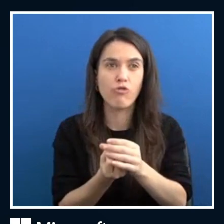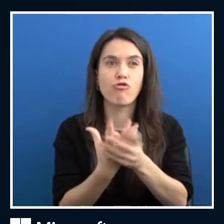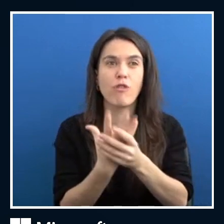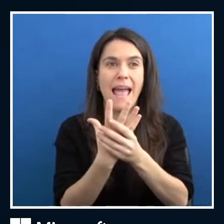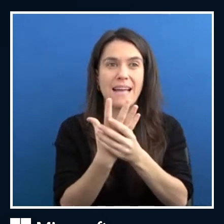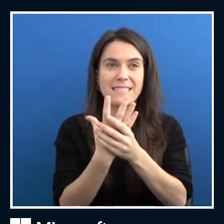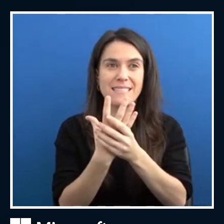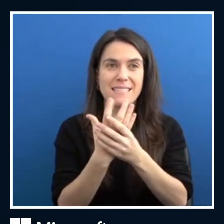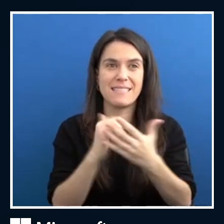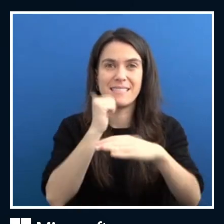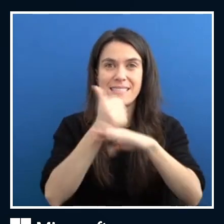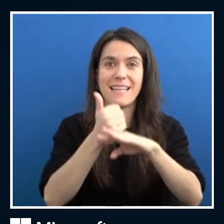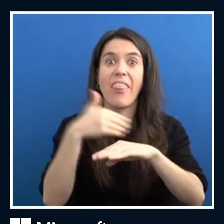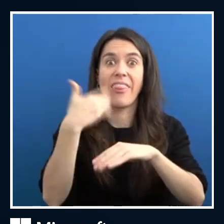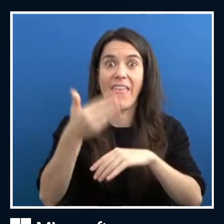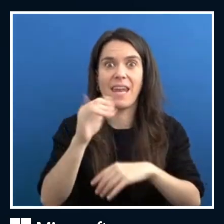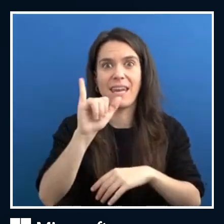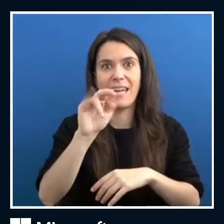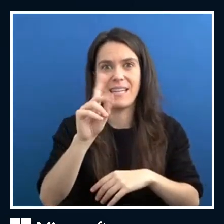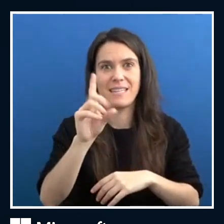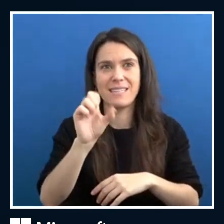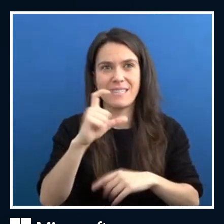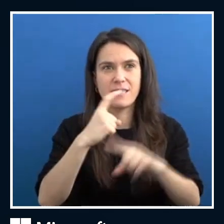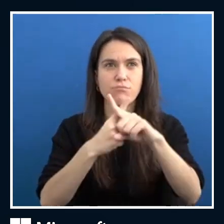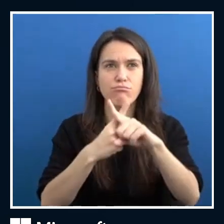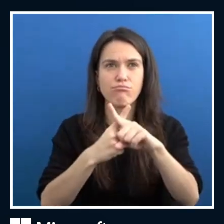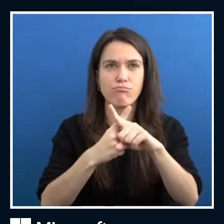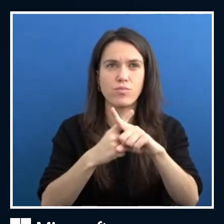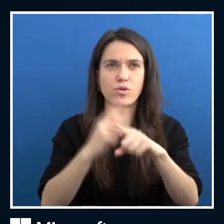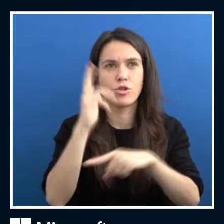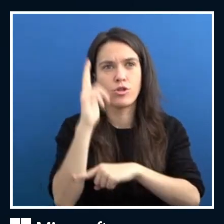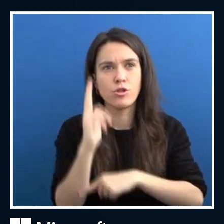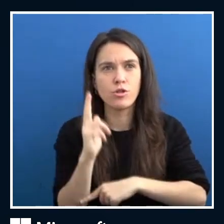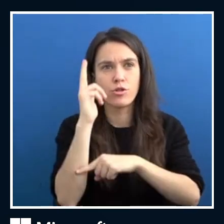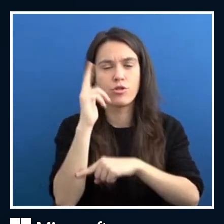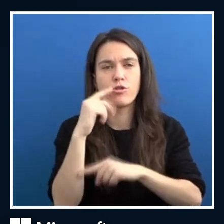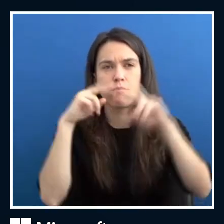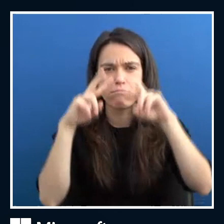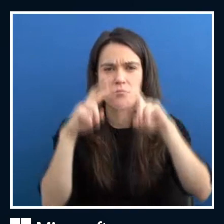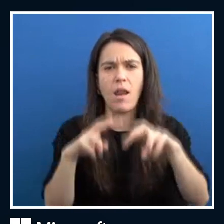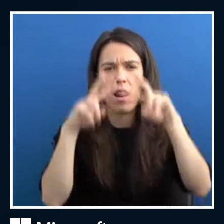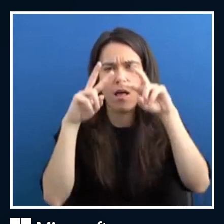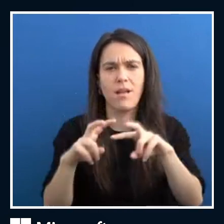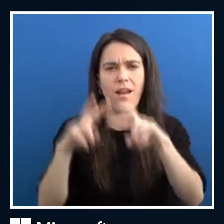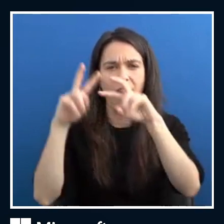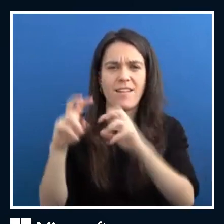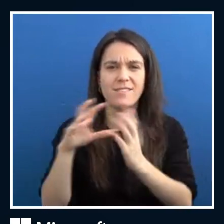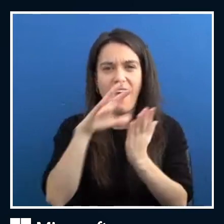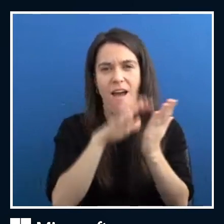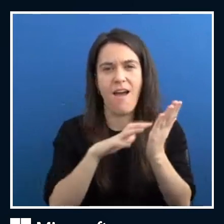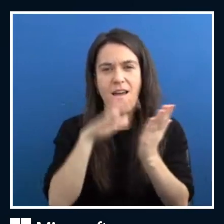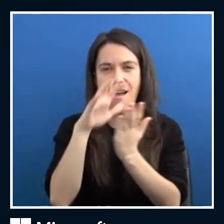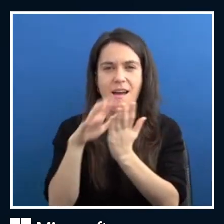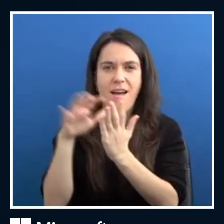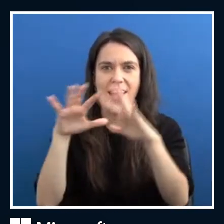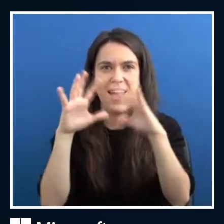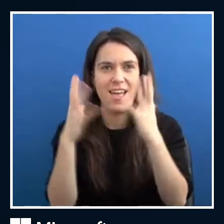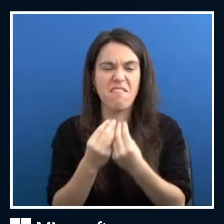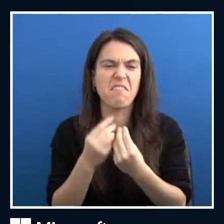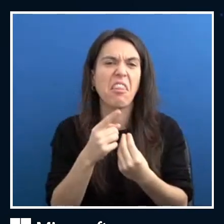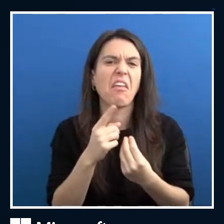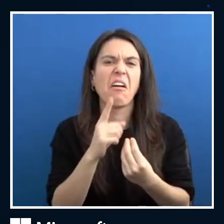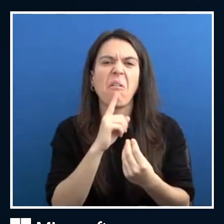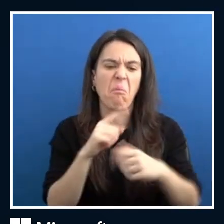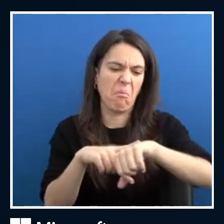indexer will be started and the files will start to be analyzed. I've done this before. It doesn't take so long. It only takes